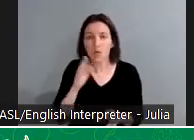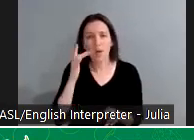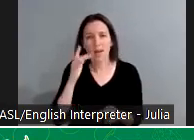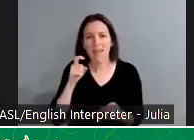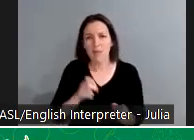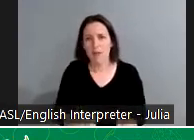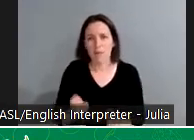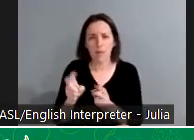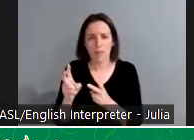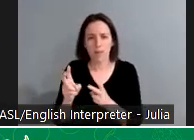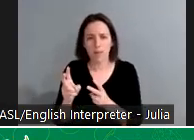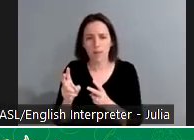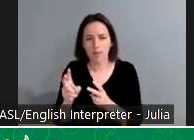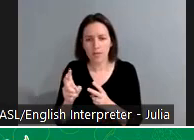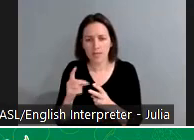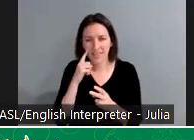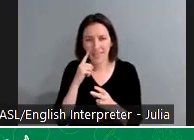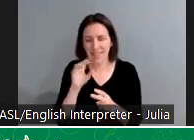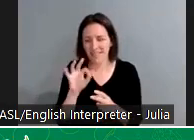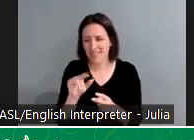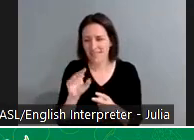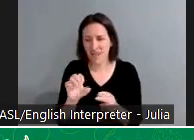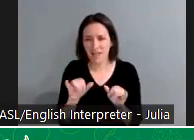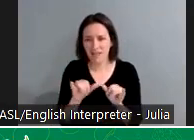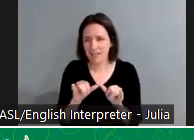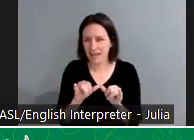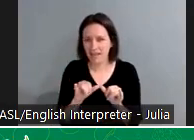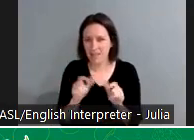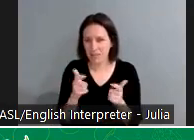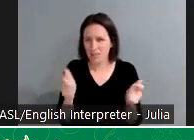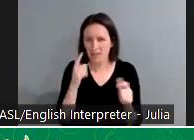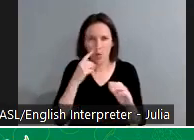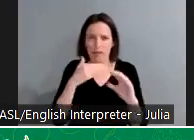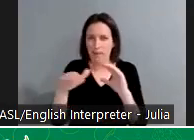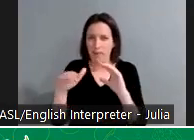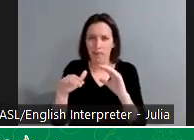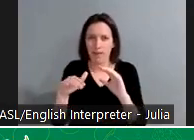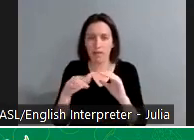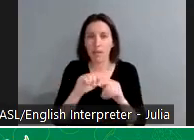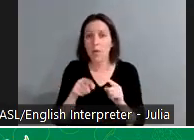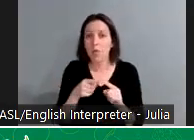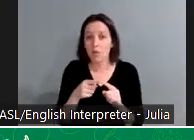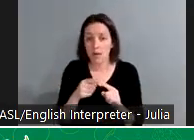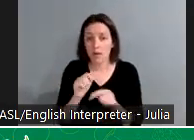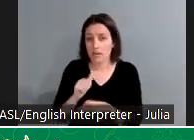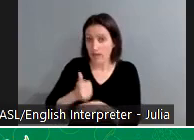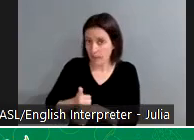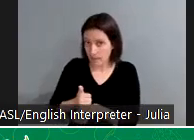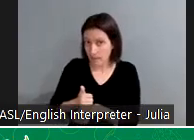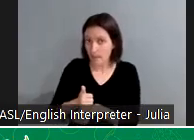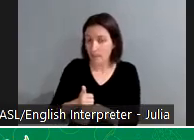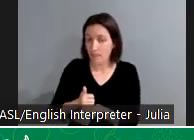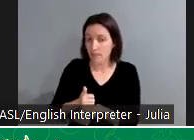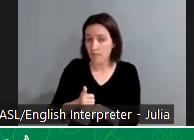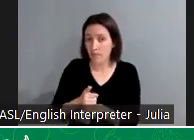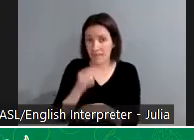link it, because I believe the file size will be too large to be able to email out. But once we get that situated, at request, we